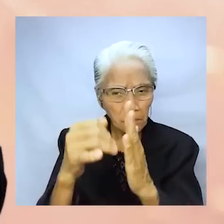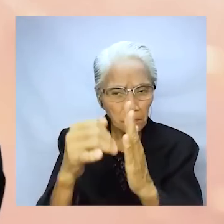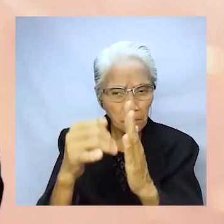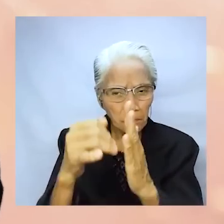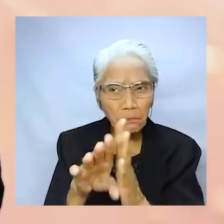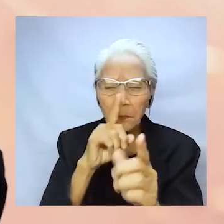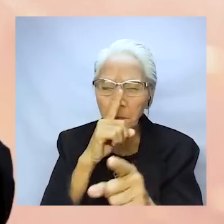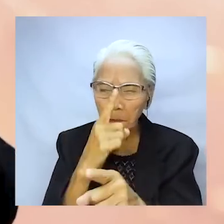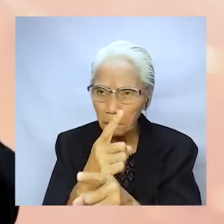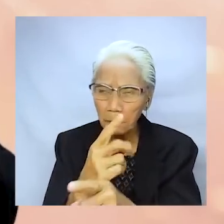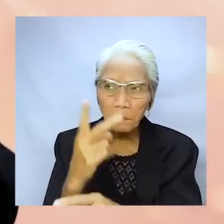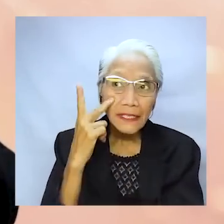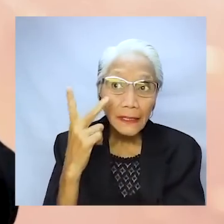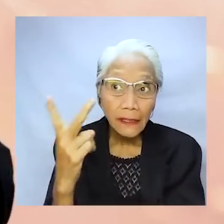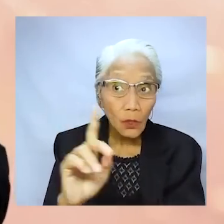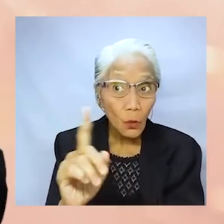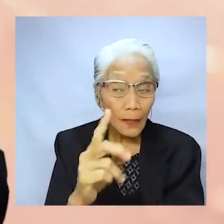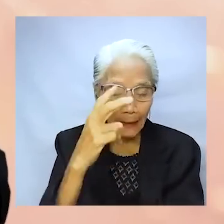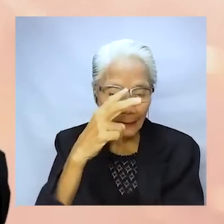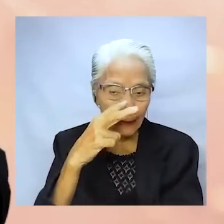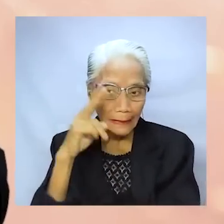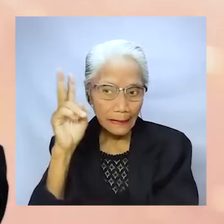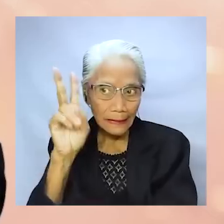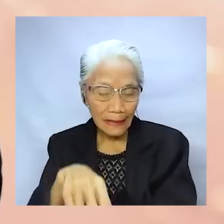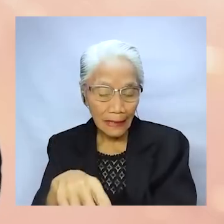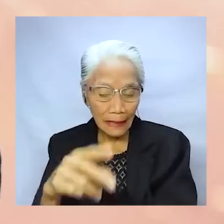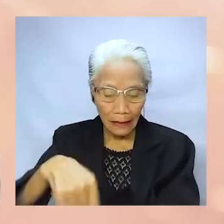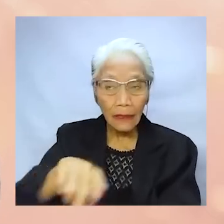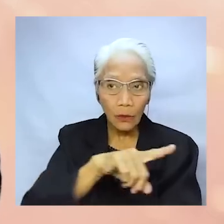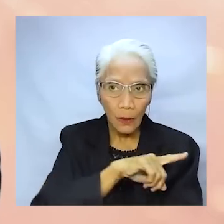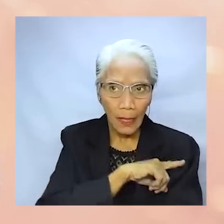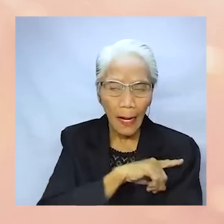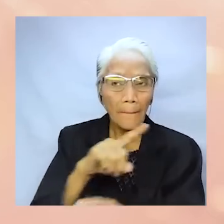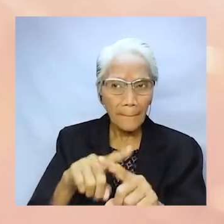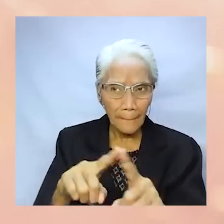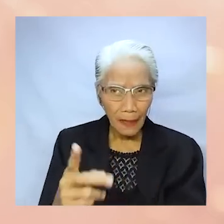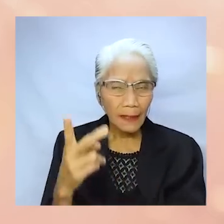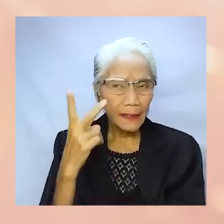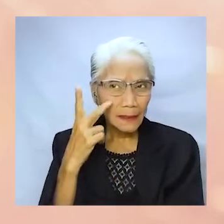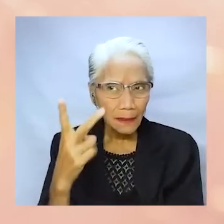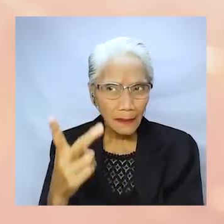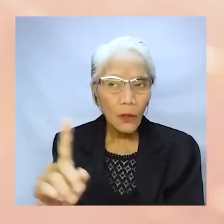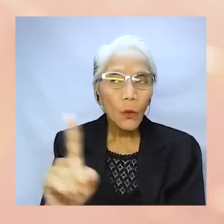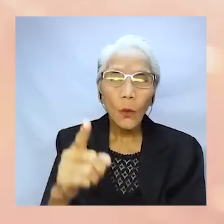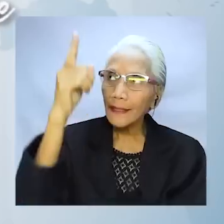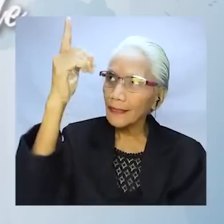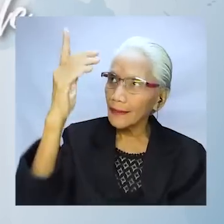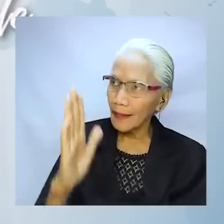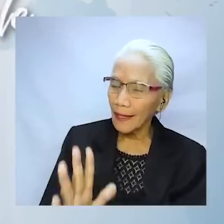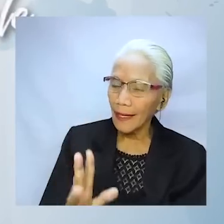is unseen to us, but see what God sees.